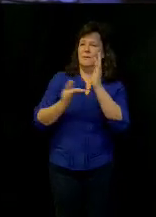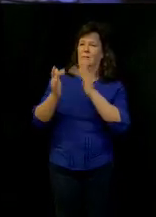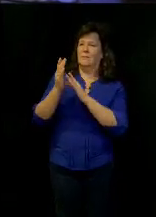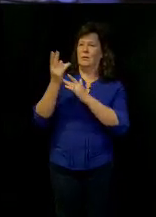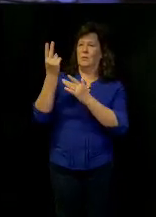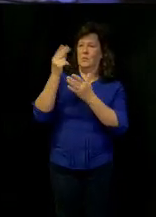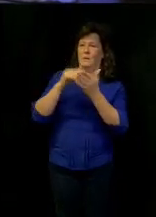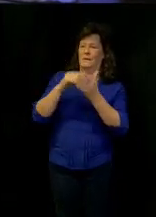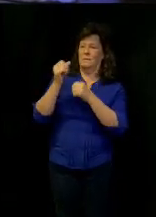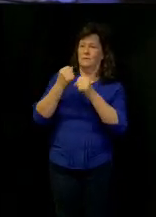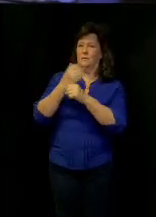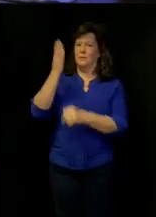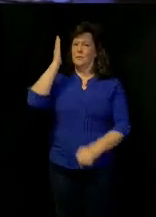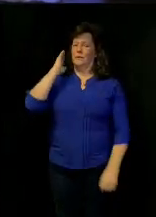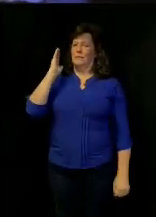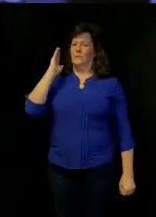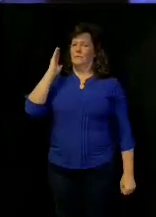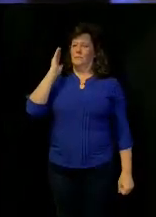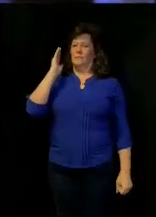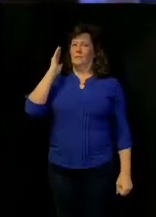ago.